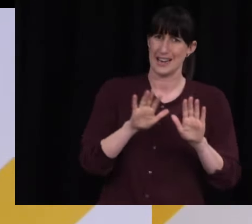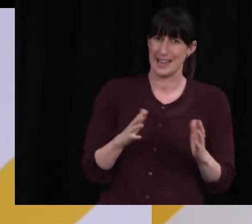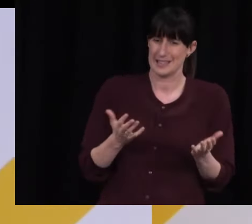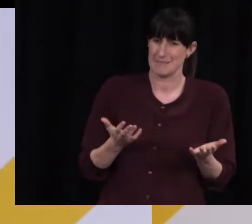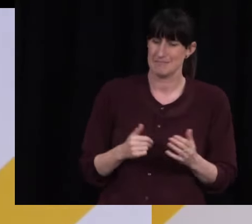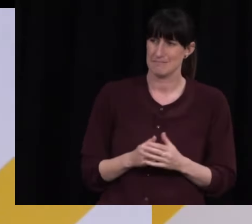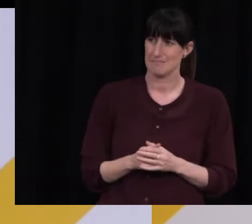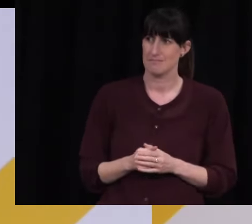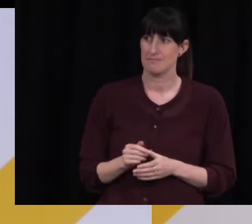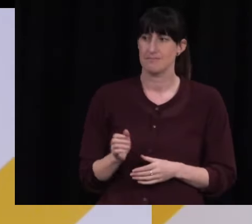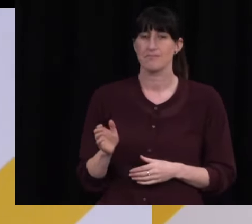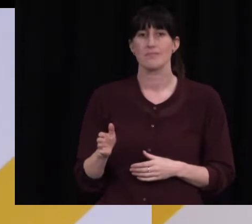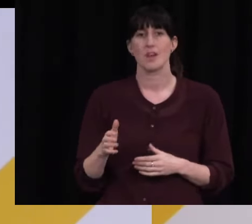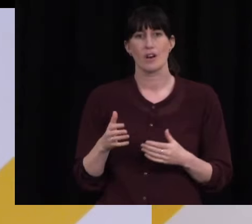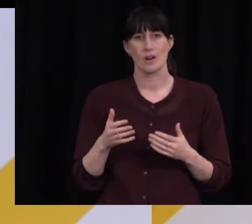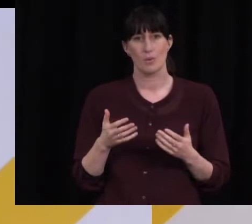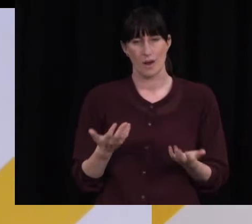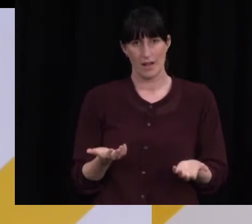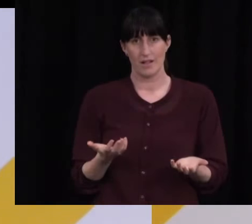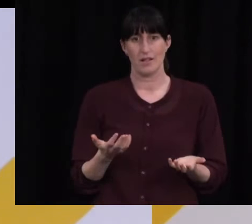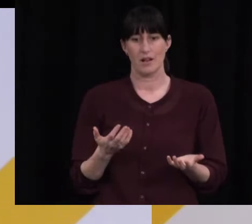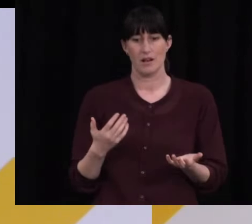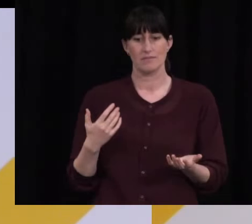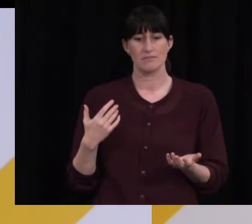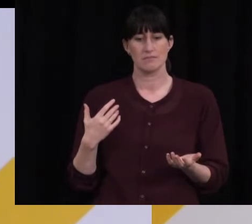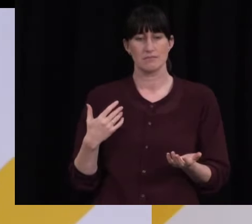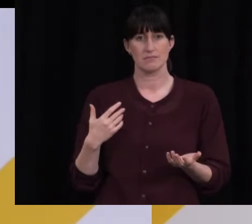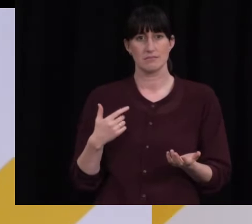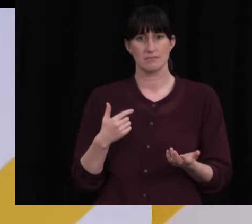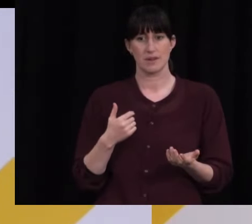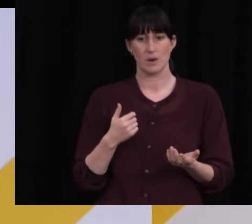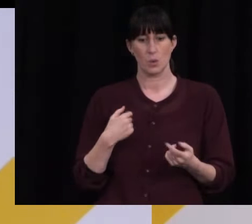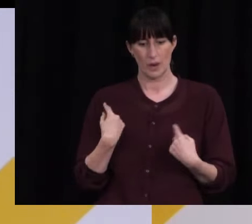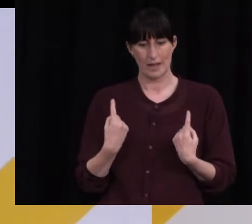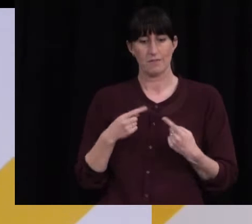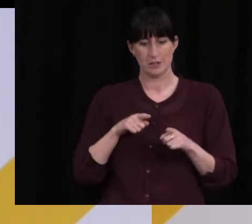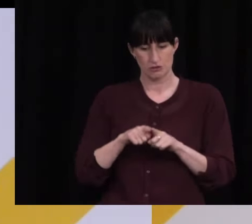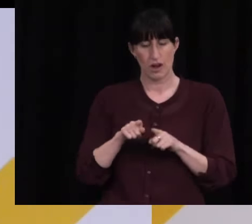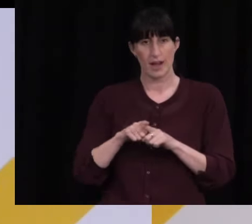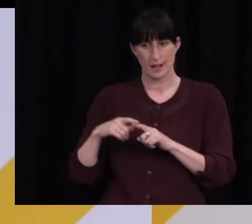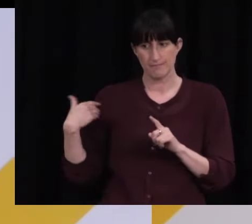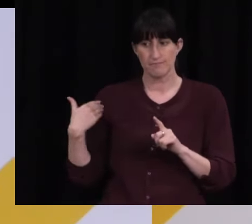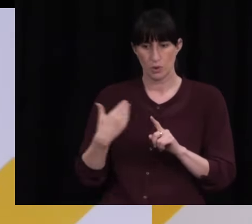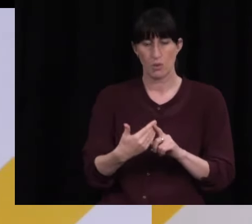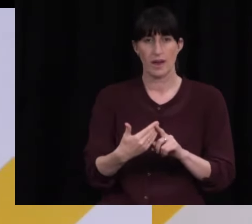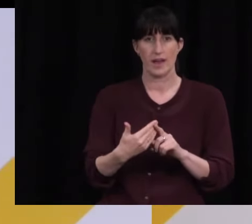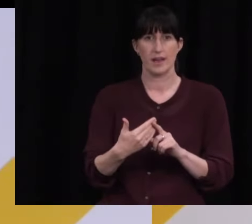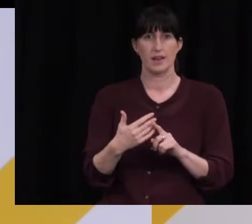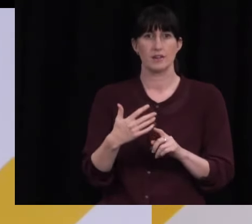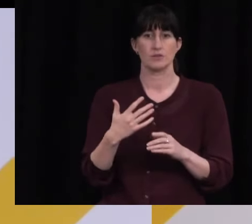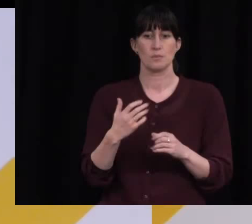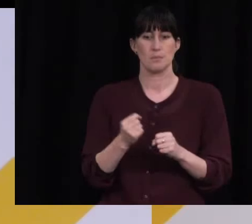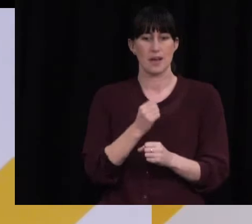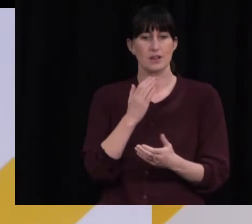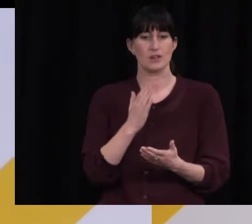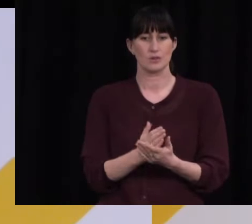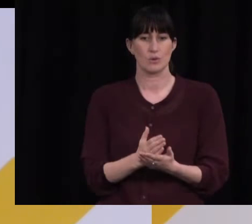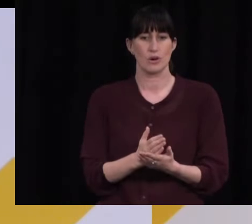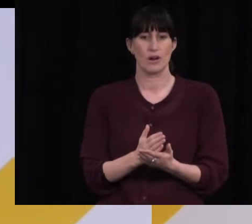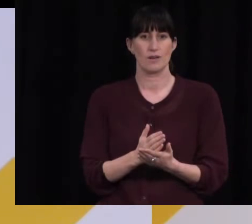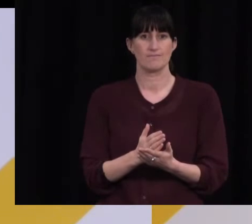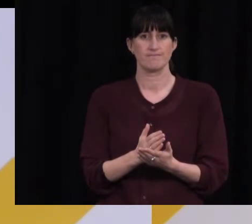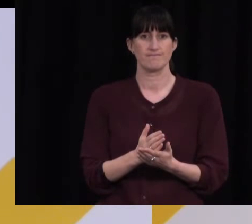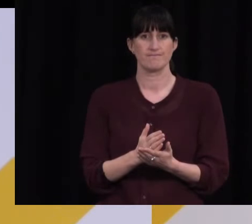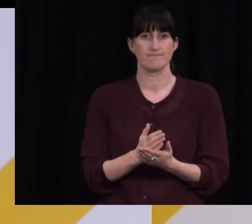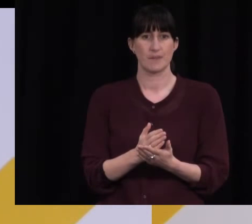course, as we have all the way through, continuing to work hard to make sure that we have a situation where we have a